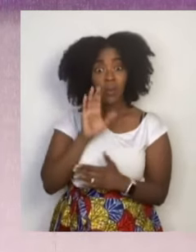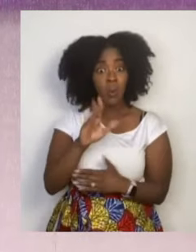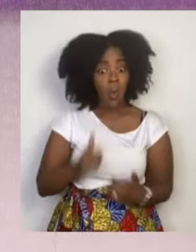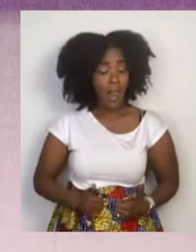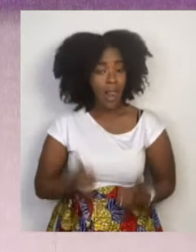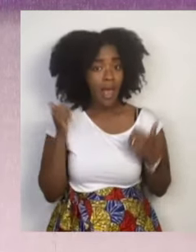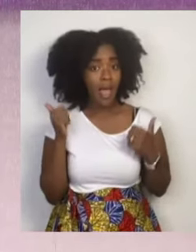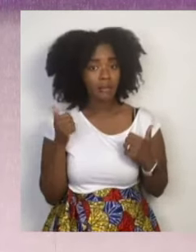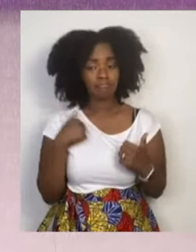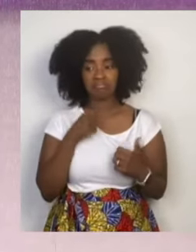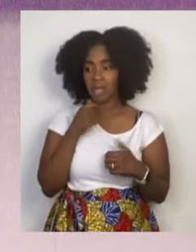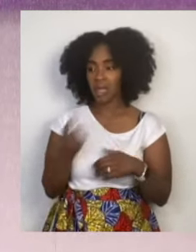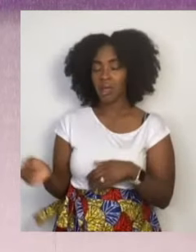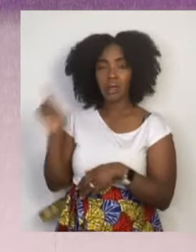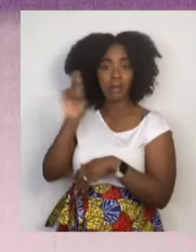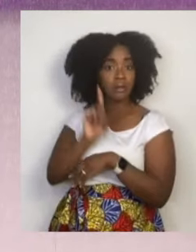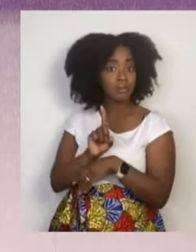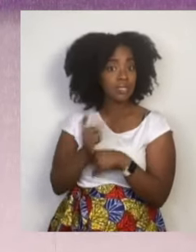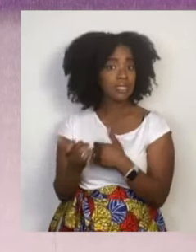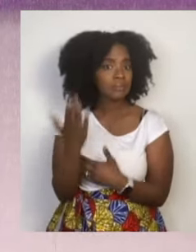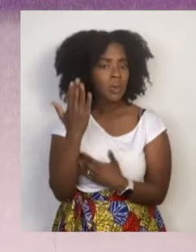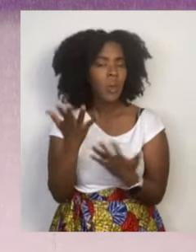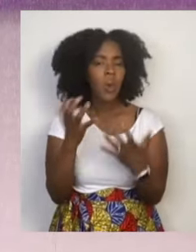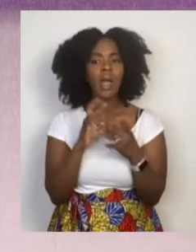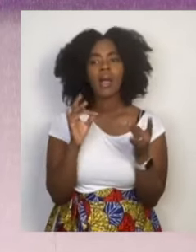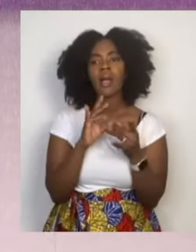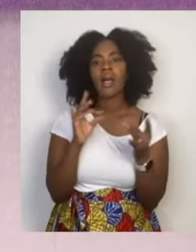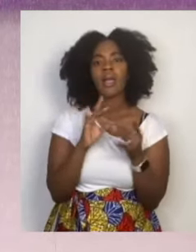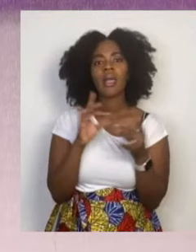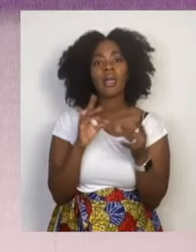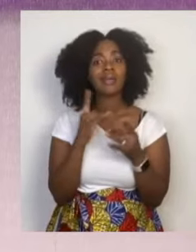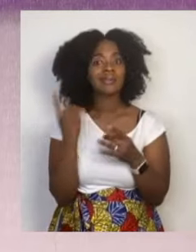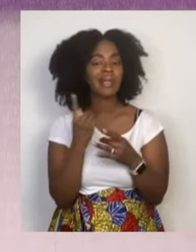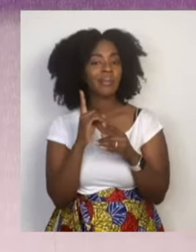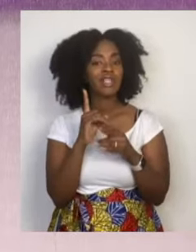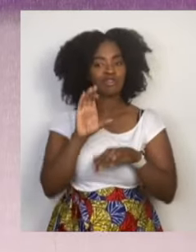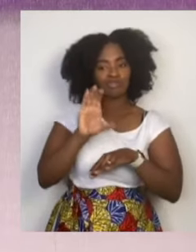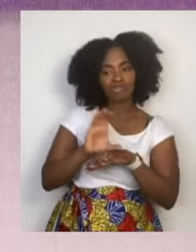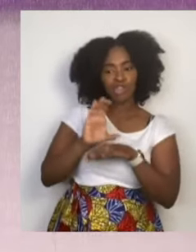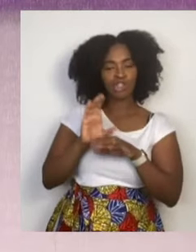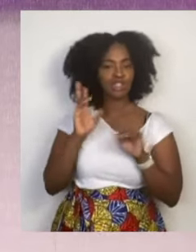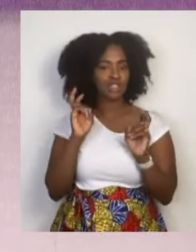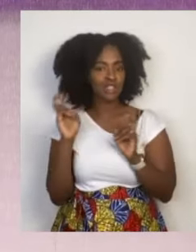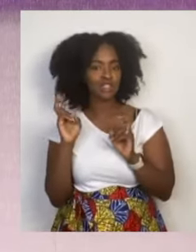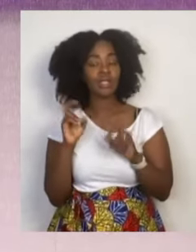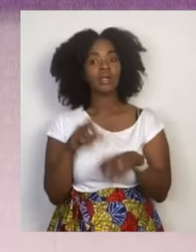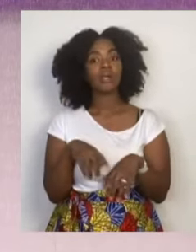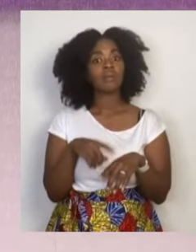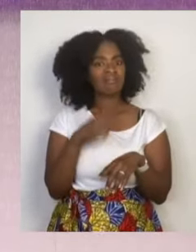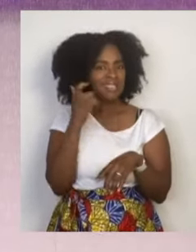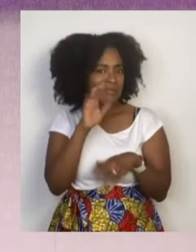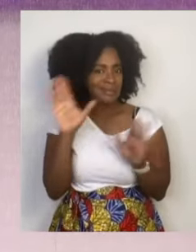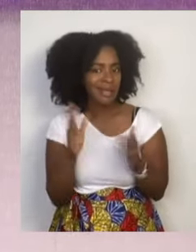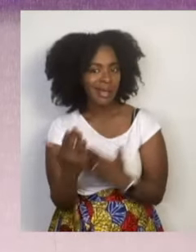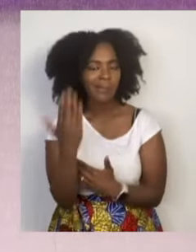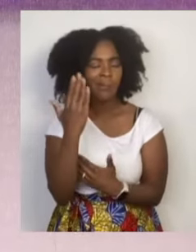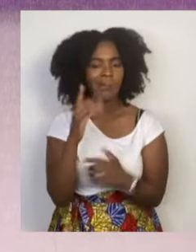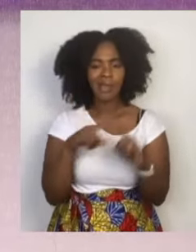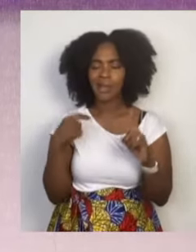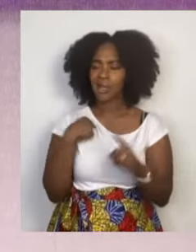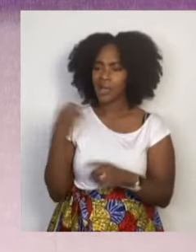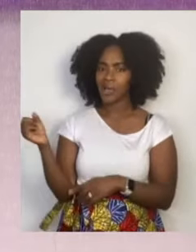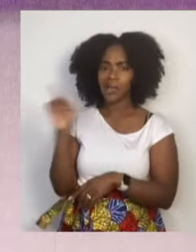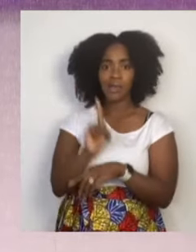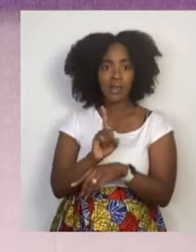say something churchy because it's Sunday morning, but I come boldly this morning. I come with great confidence. I